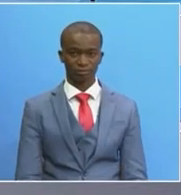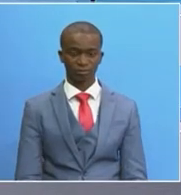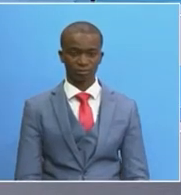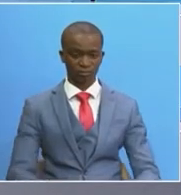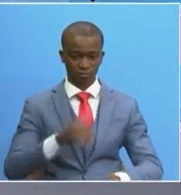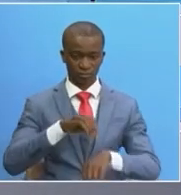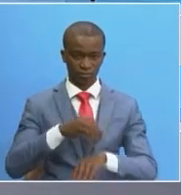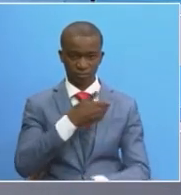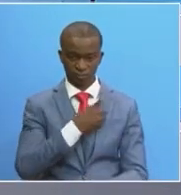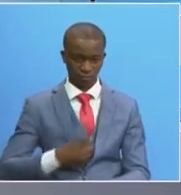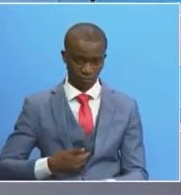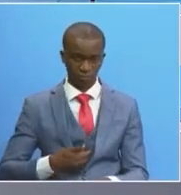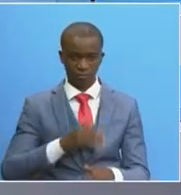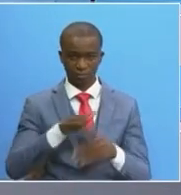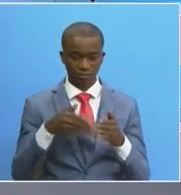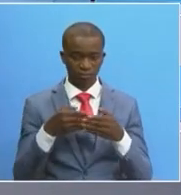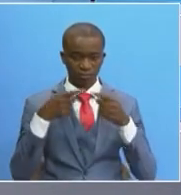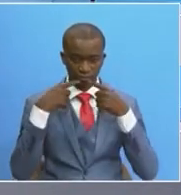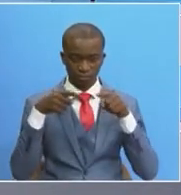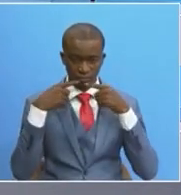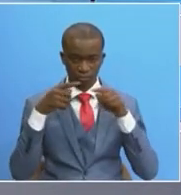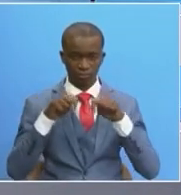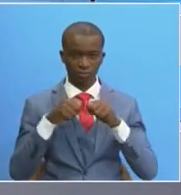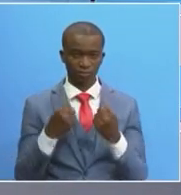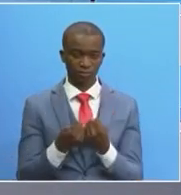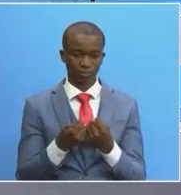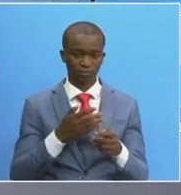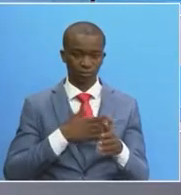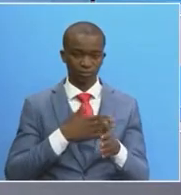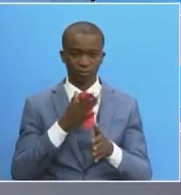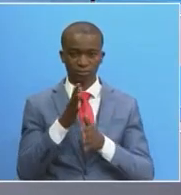On behalf of the entire Zanis crew and my sign language